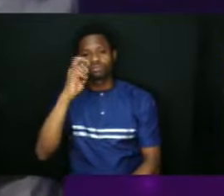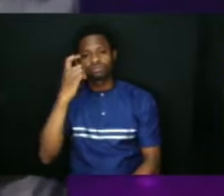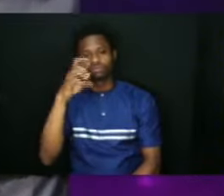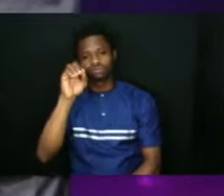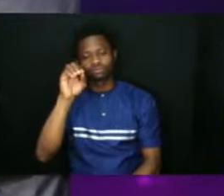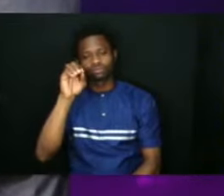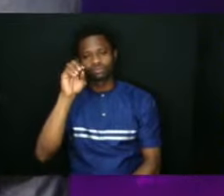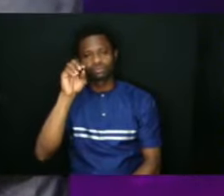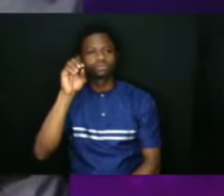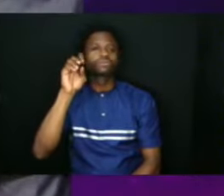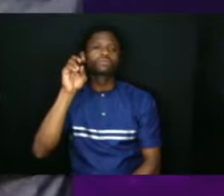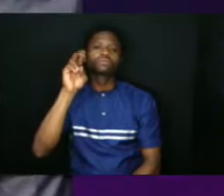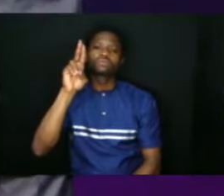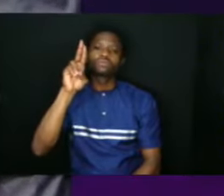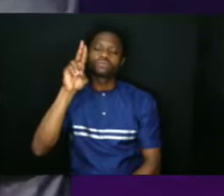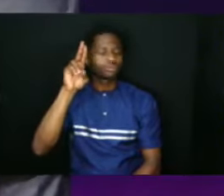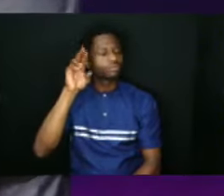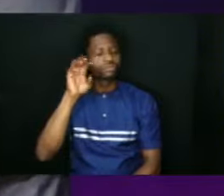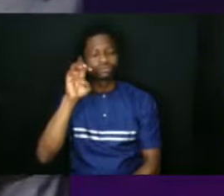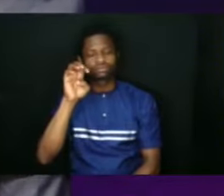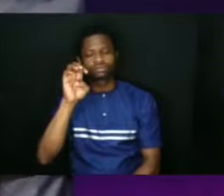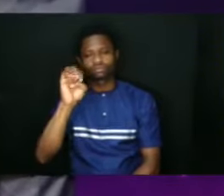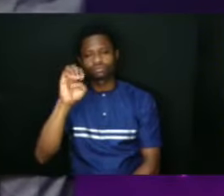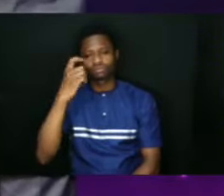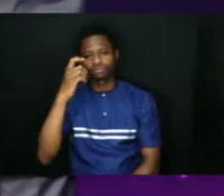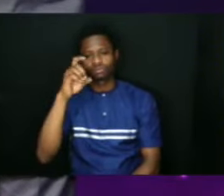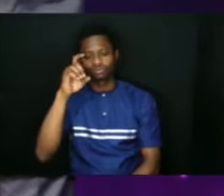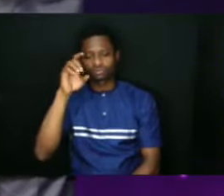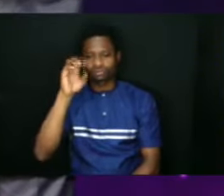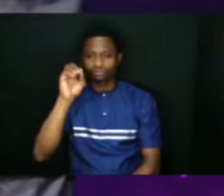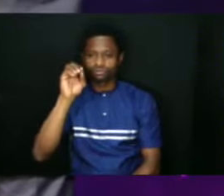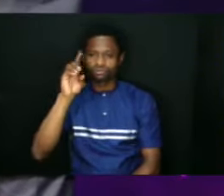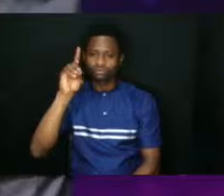28 verse 17.